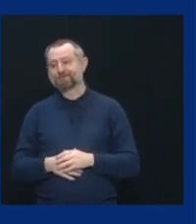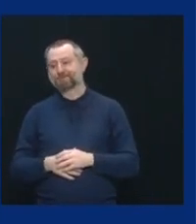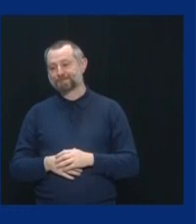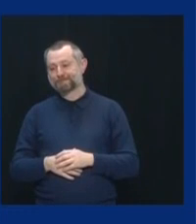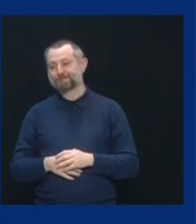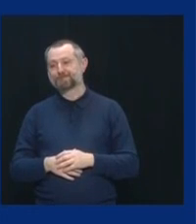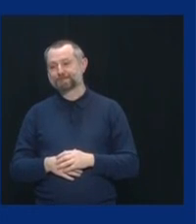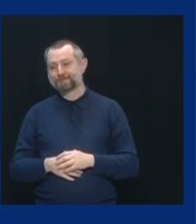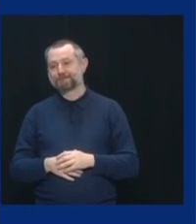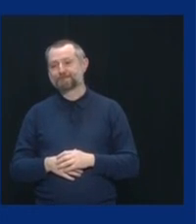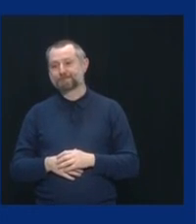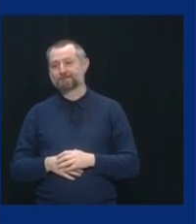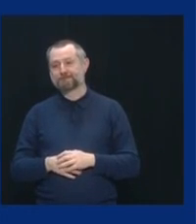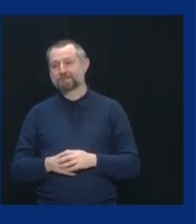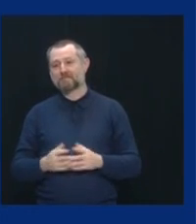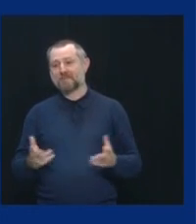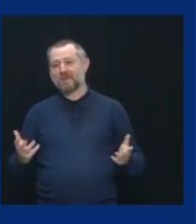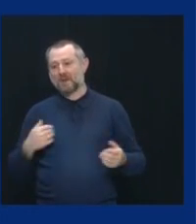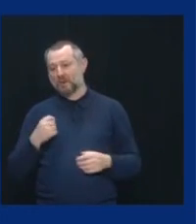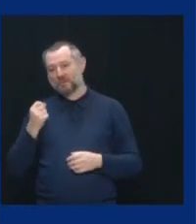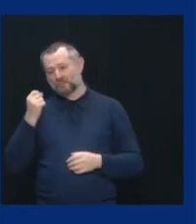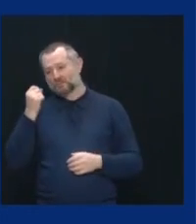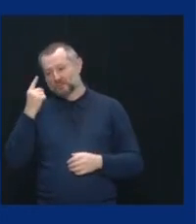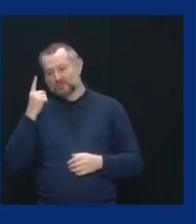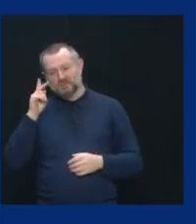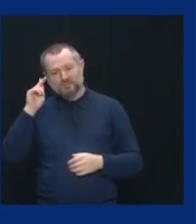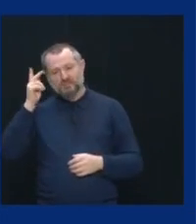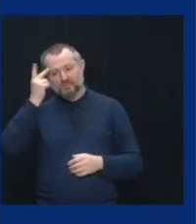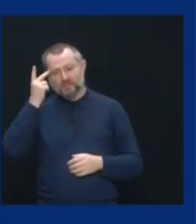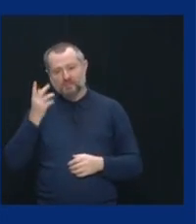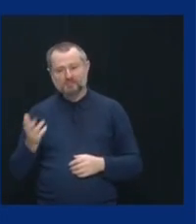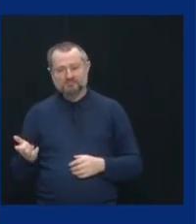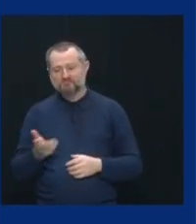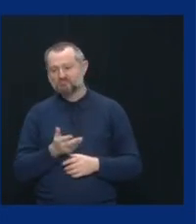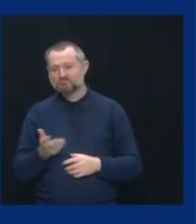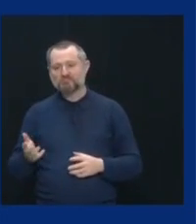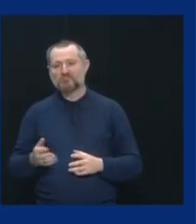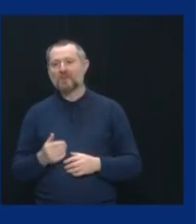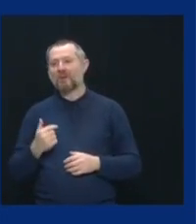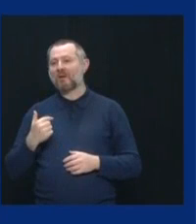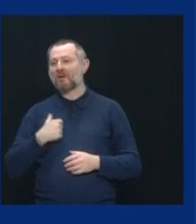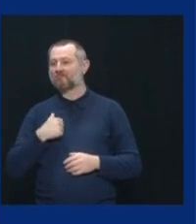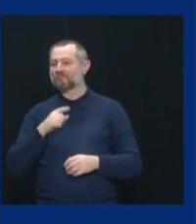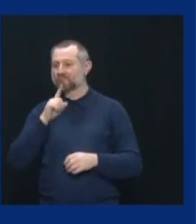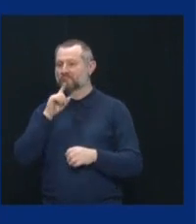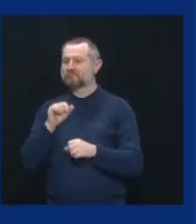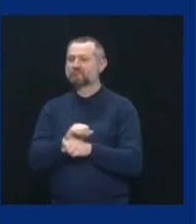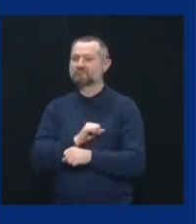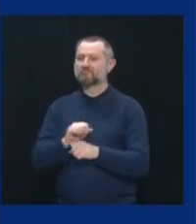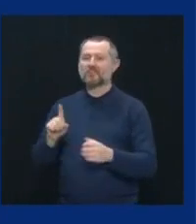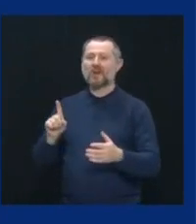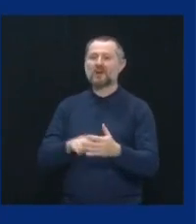look, I understand politics. I was critical of President Trump. I also worked with President